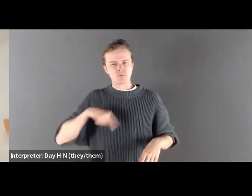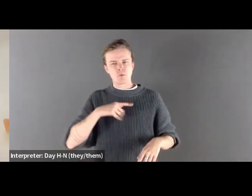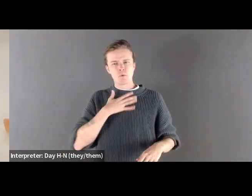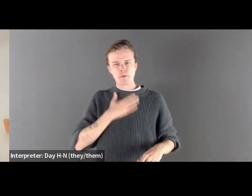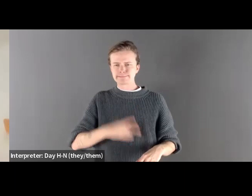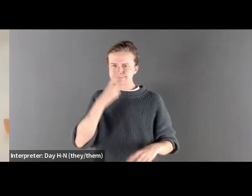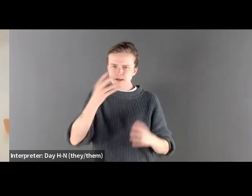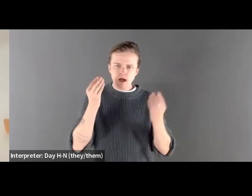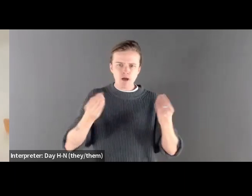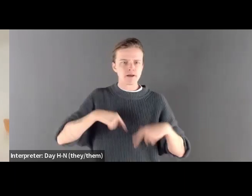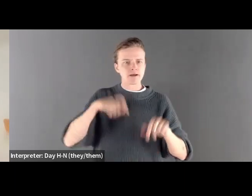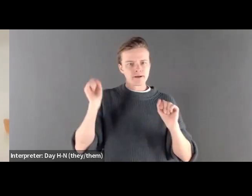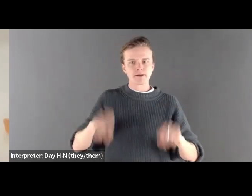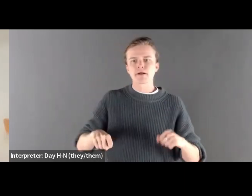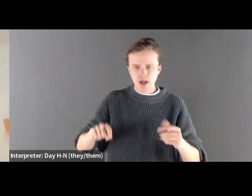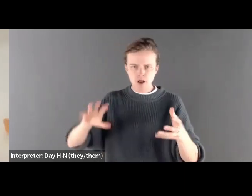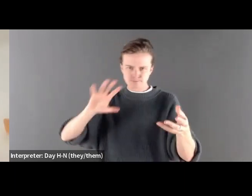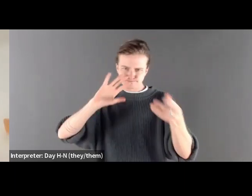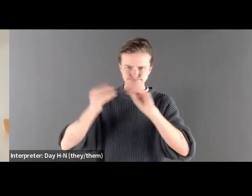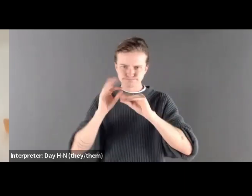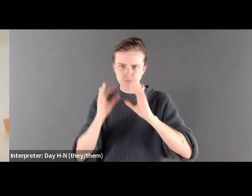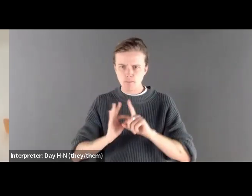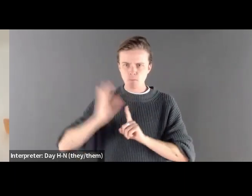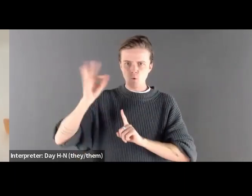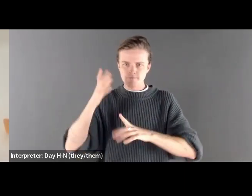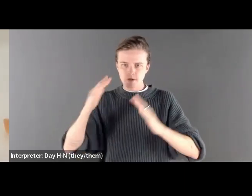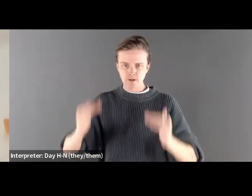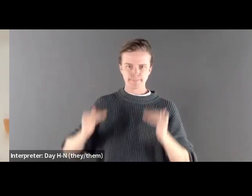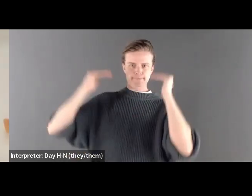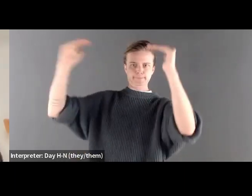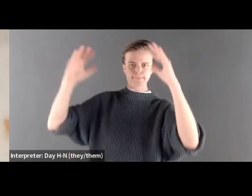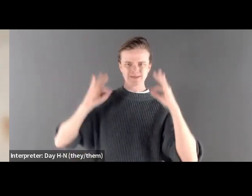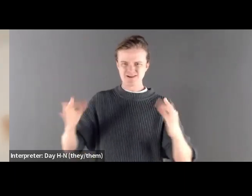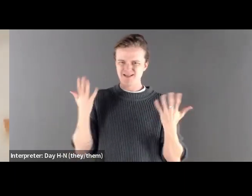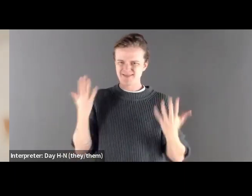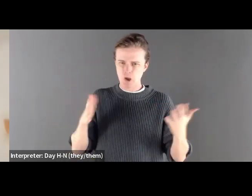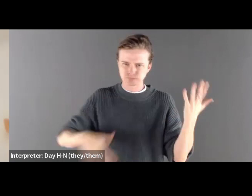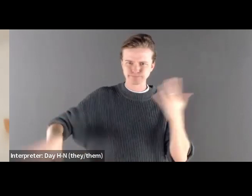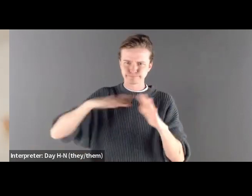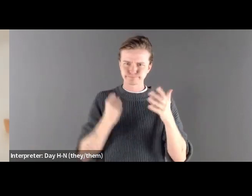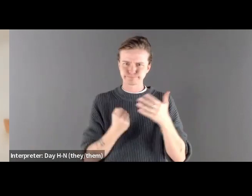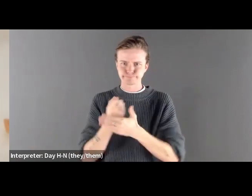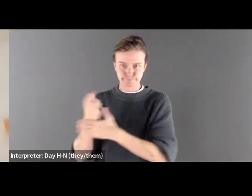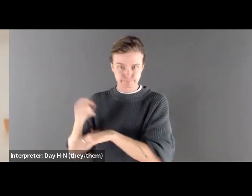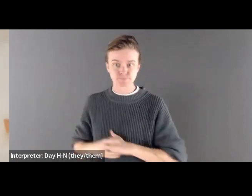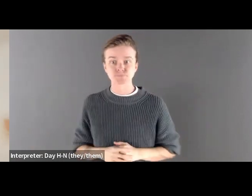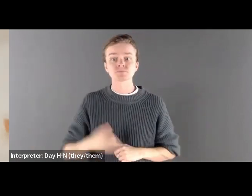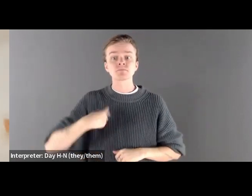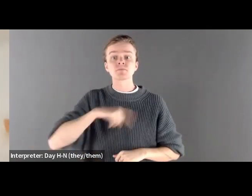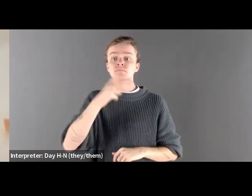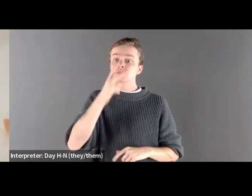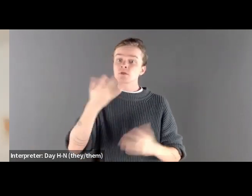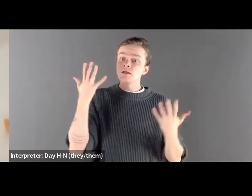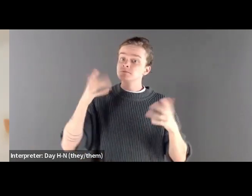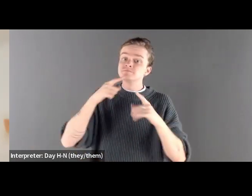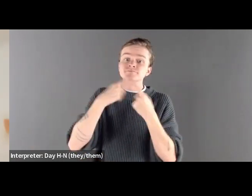situation. In terms of preparedness, again, out of the data that we have observed and